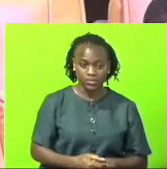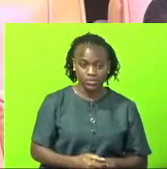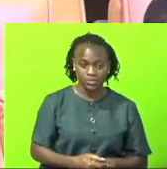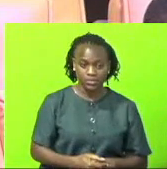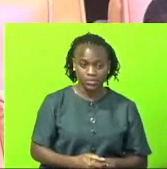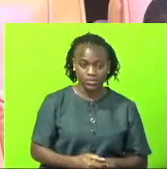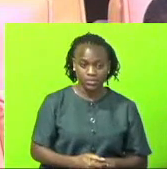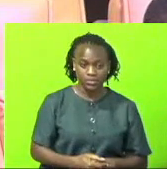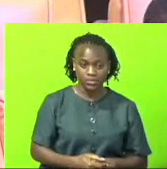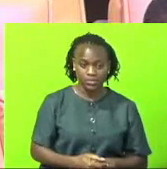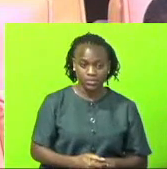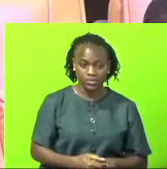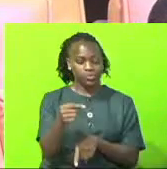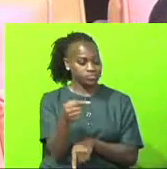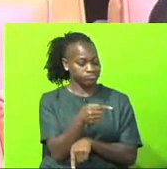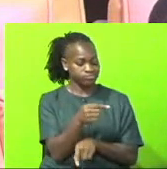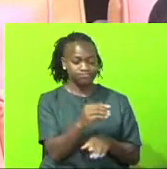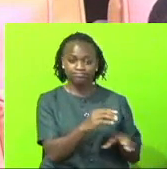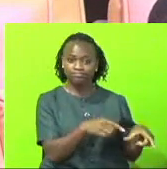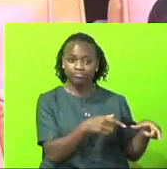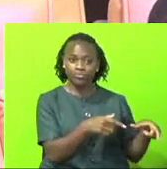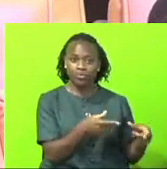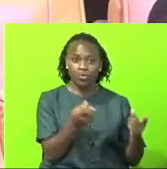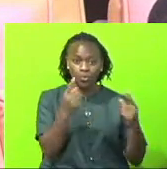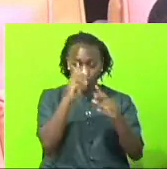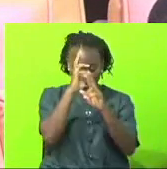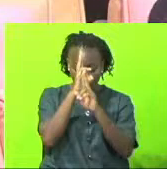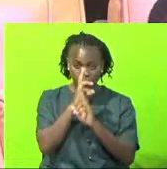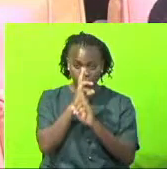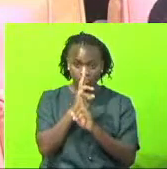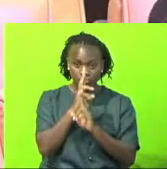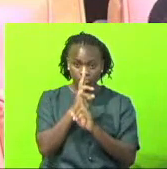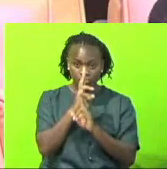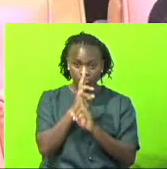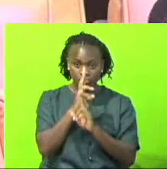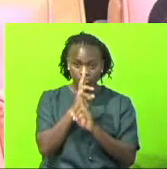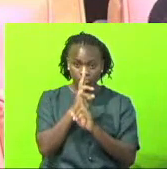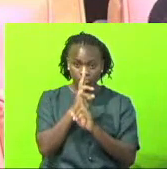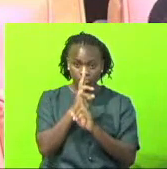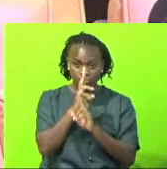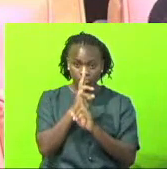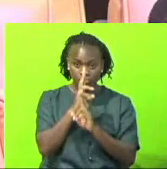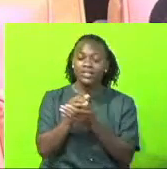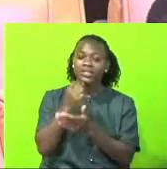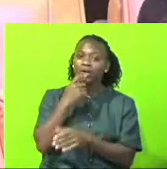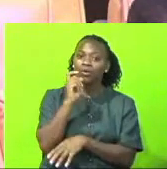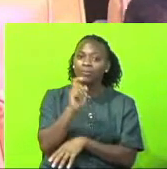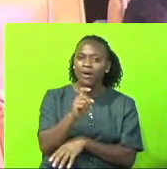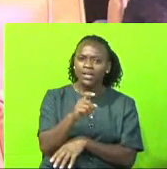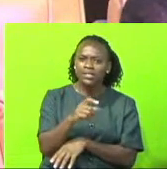on the other side of the House, when Right Honorable Mike Okwe made those rulings, objected.